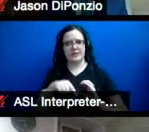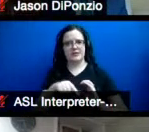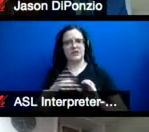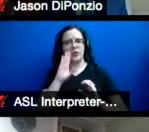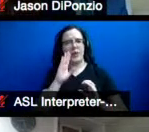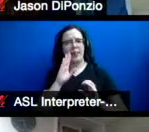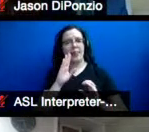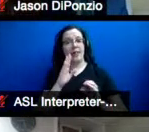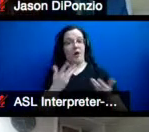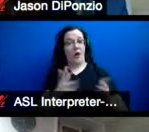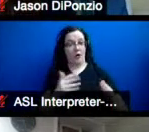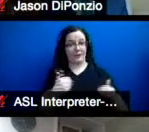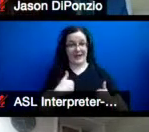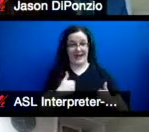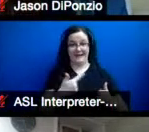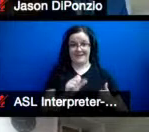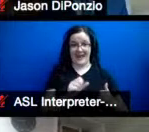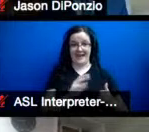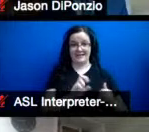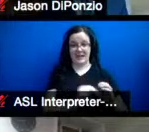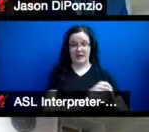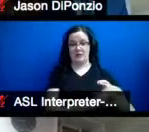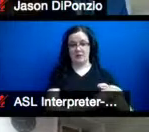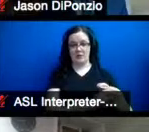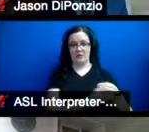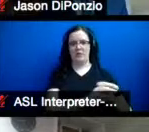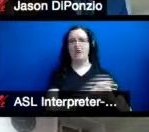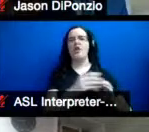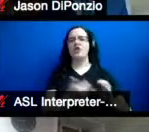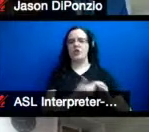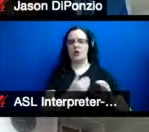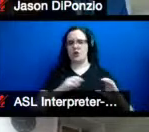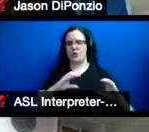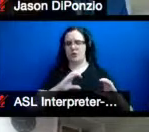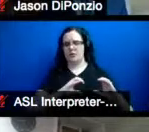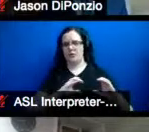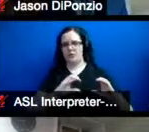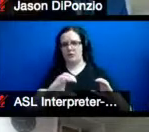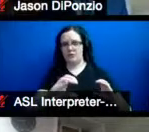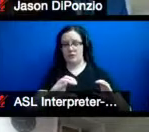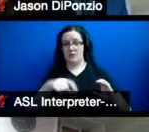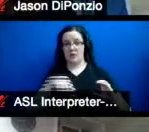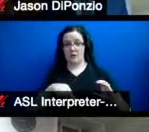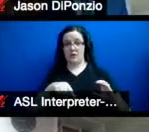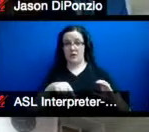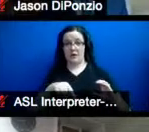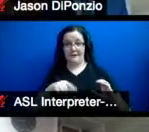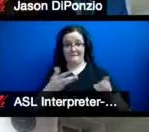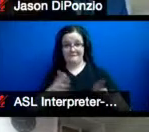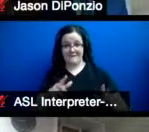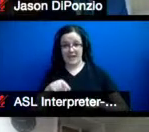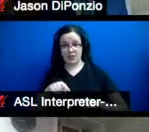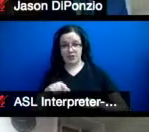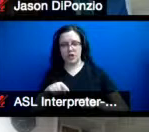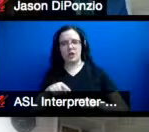main. Once constructed, the new gas main will be placed into service and the existing gas main will be